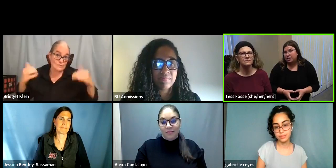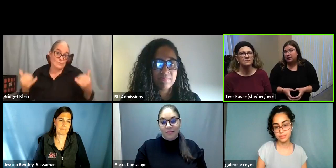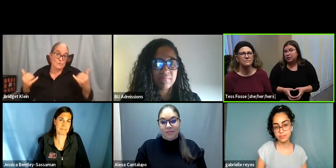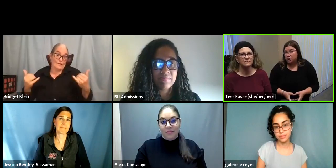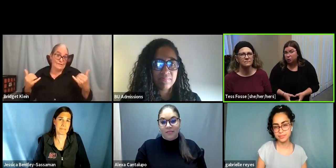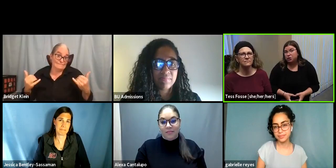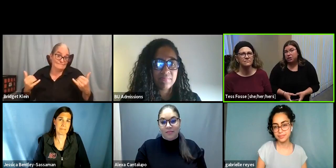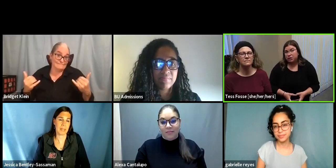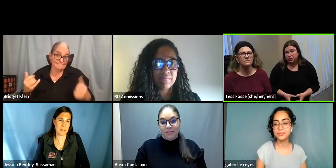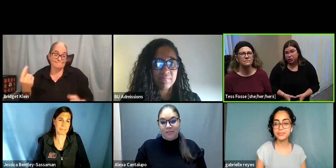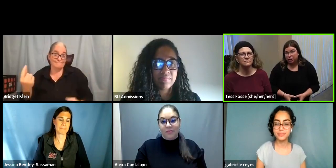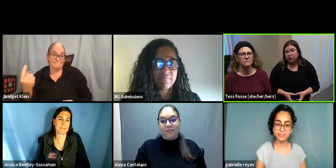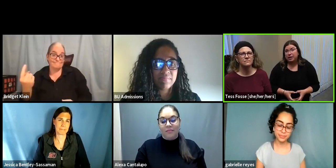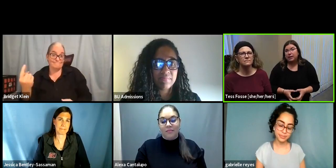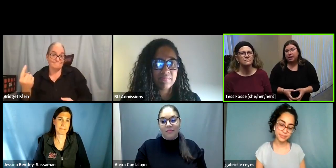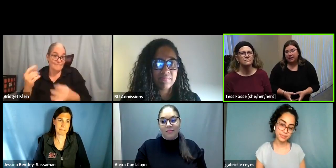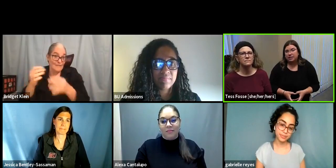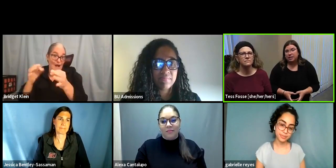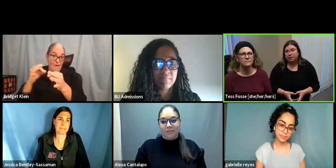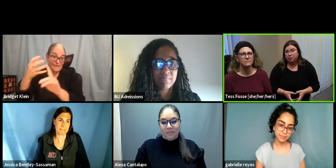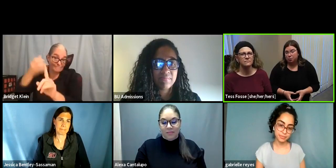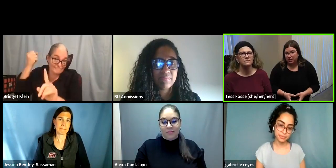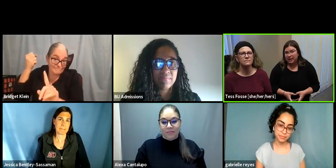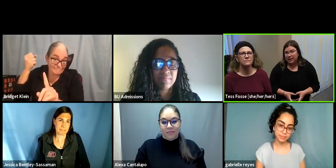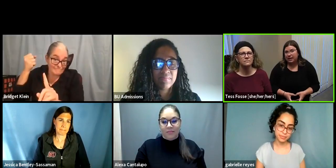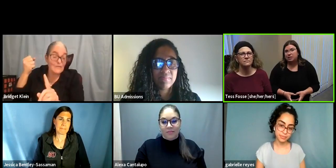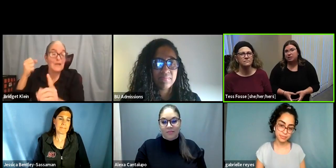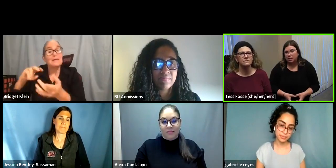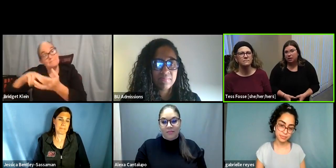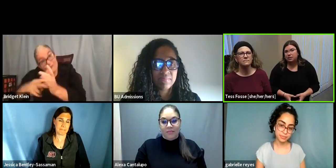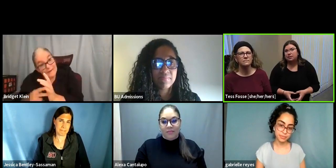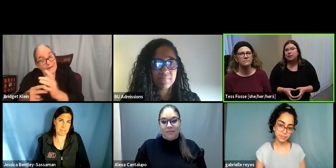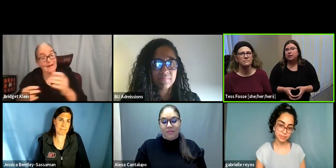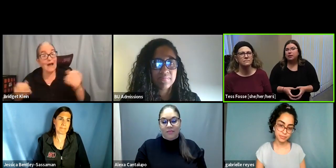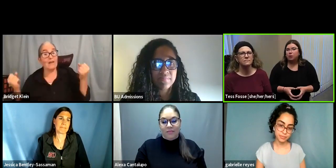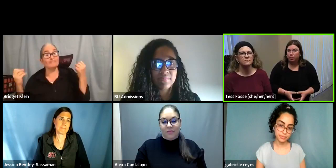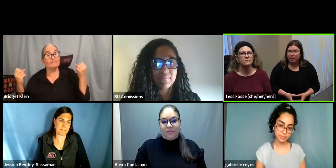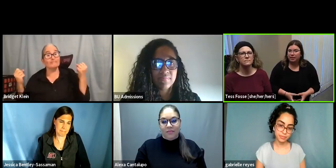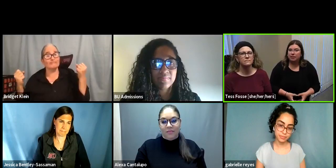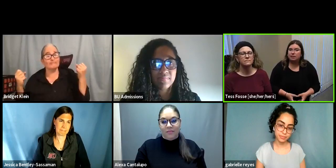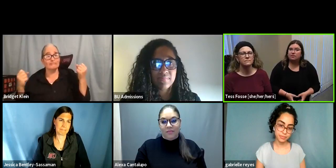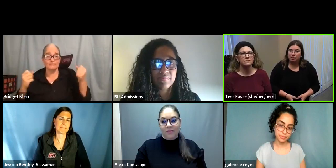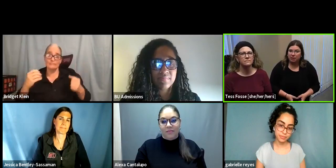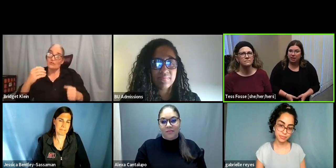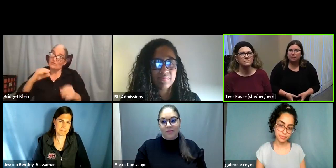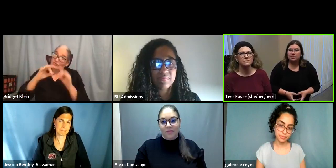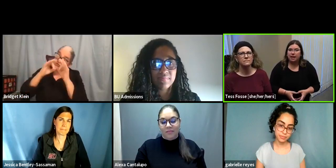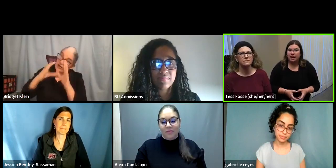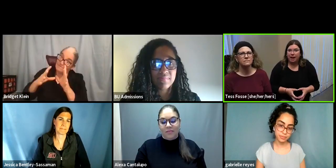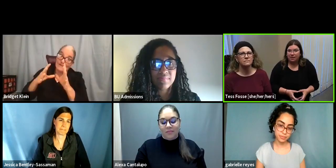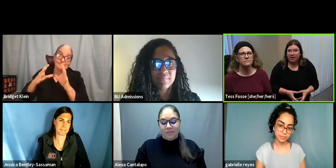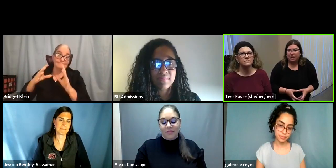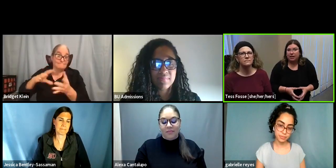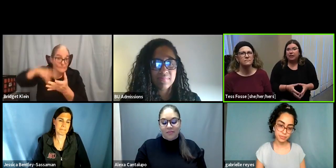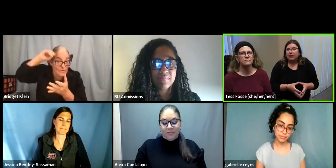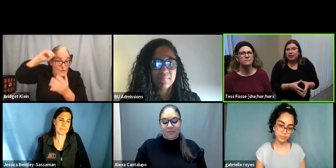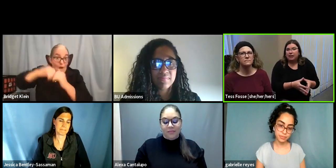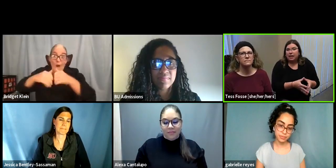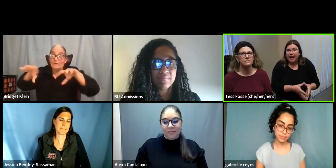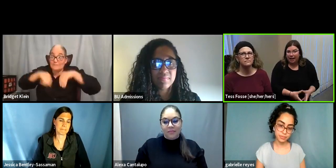deprivation is a huge concern in the deaf community, and it starts with these families not